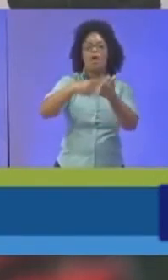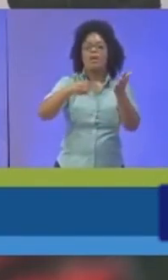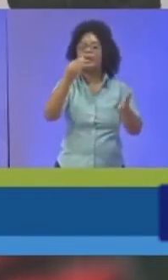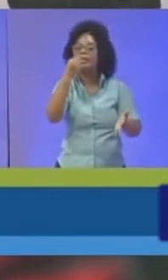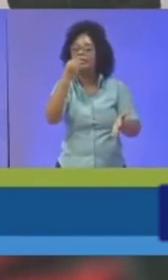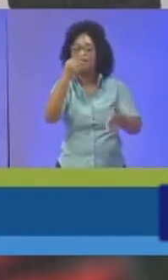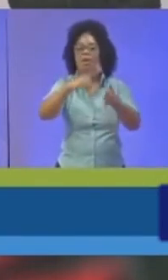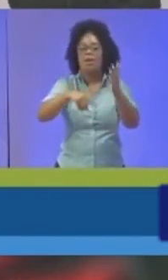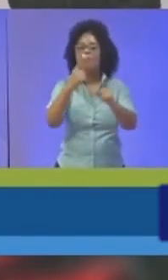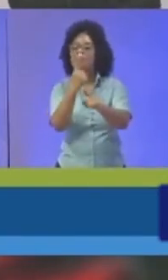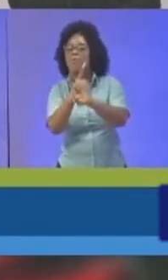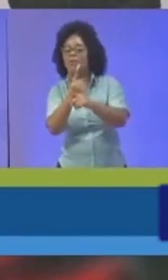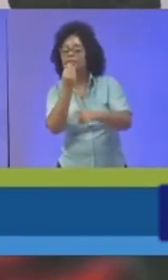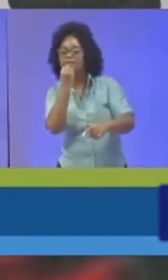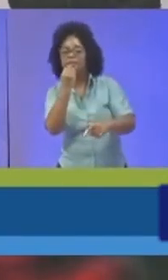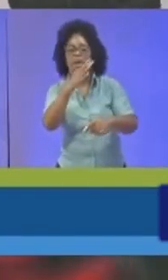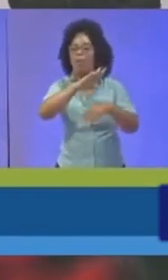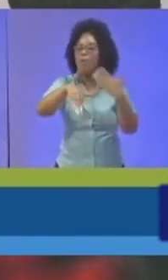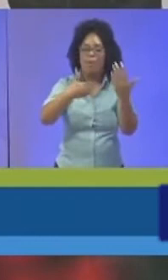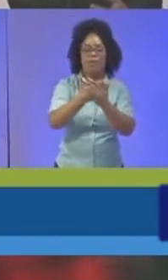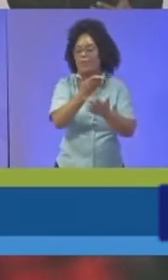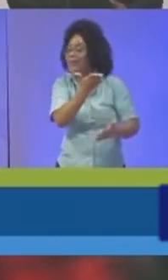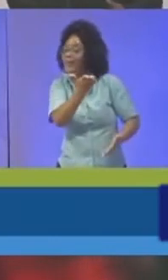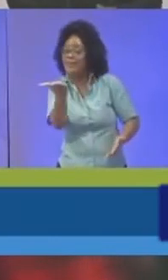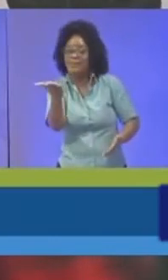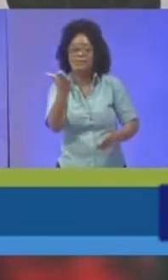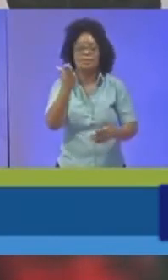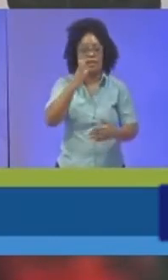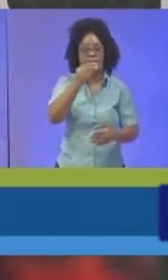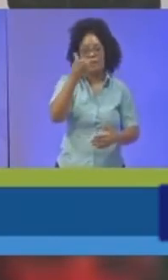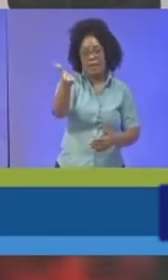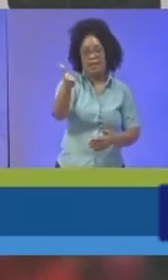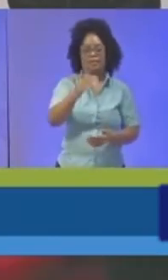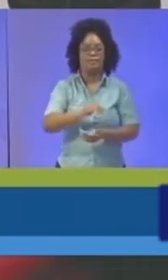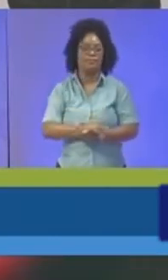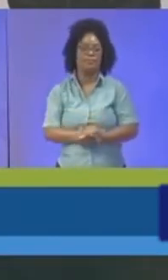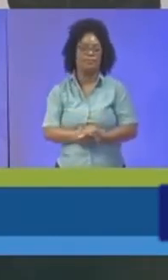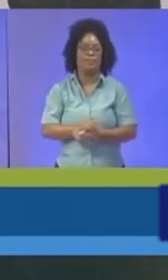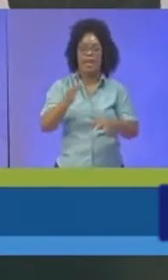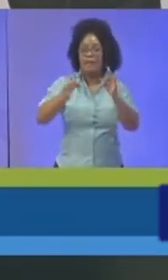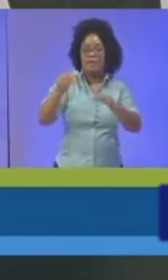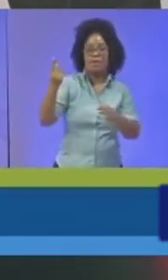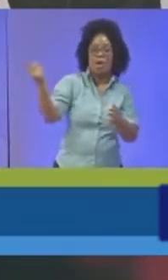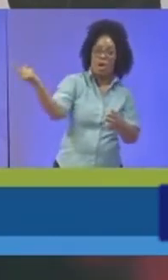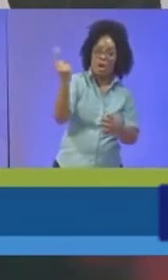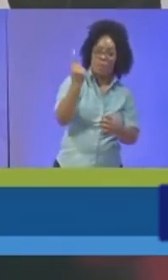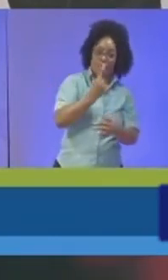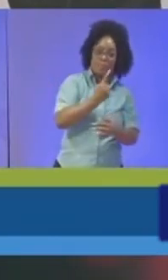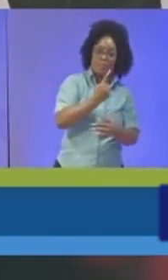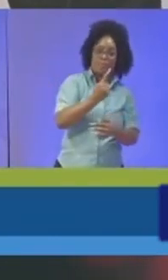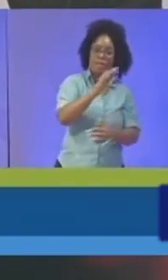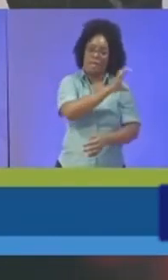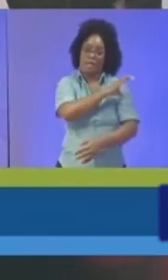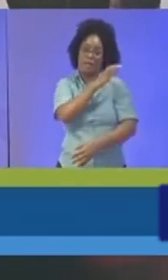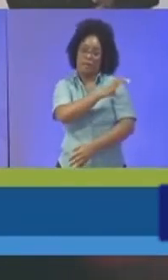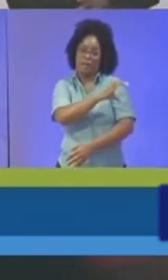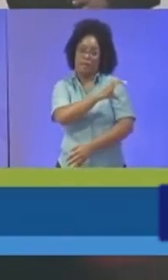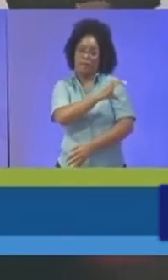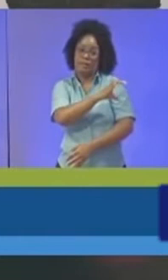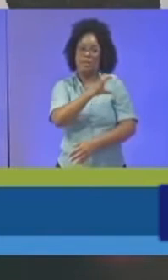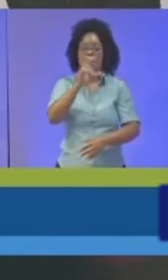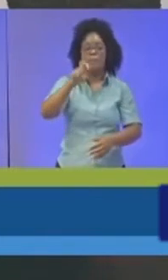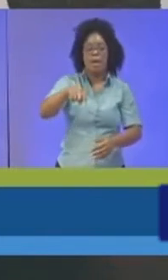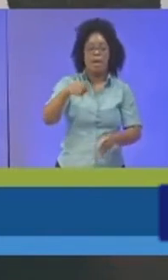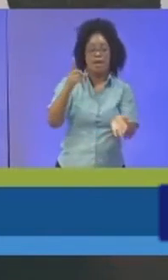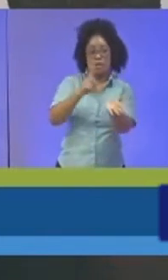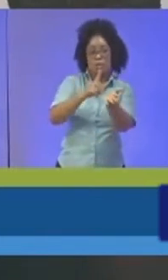So the process to coming into our long COVID clinic. First, you would have a specialized referral, and at the end of